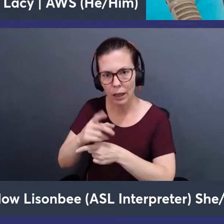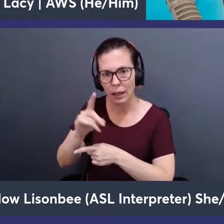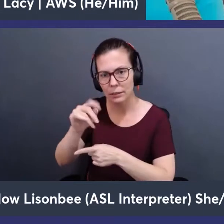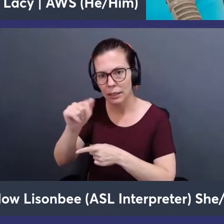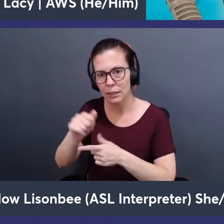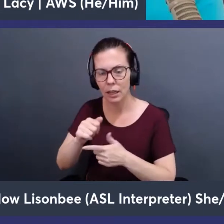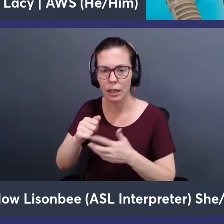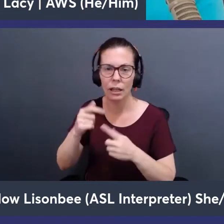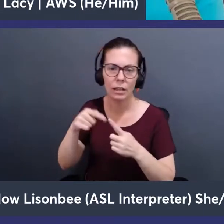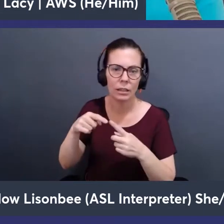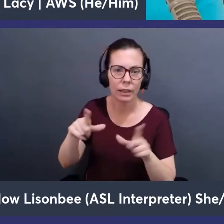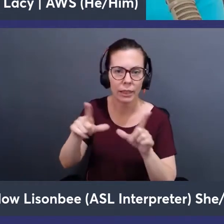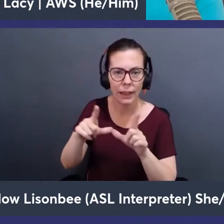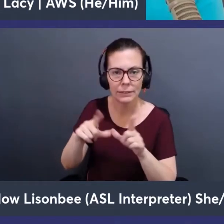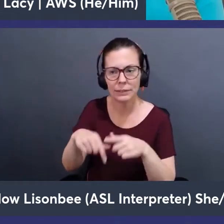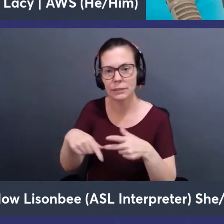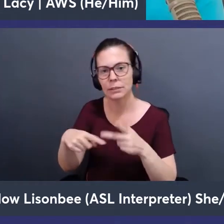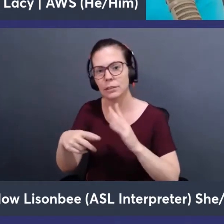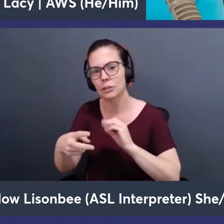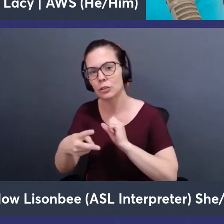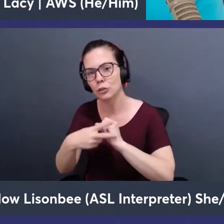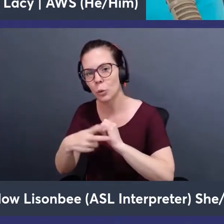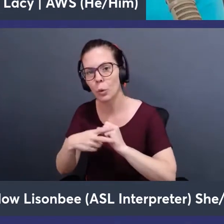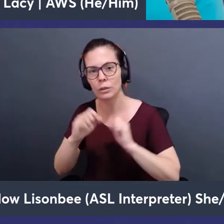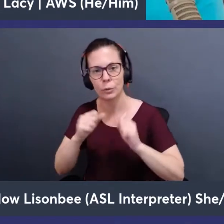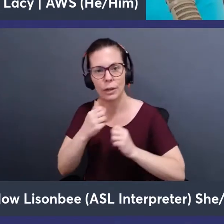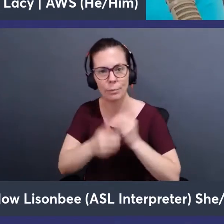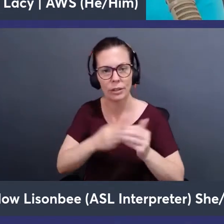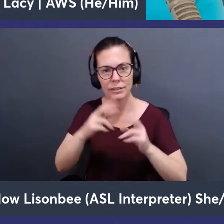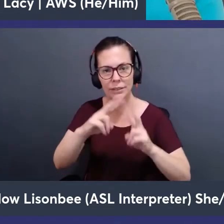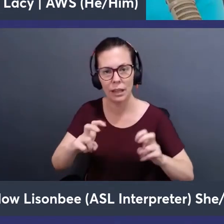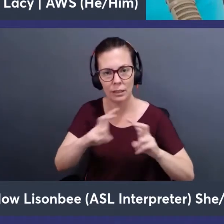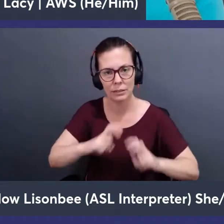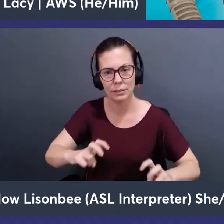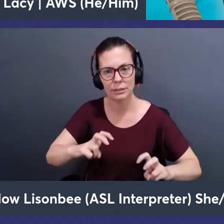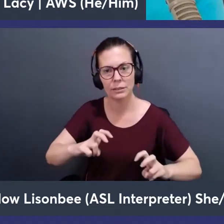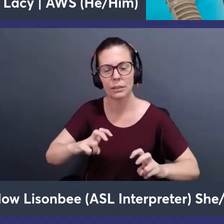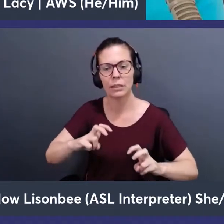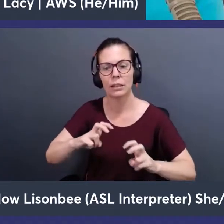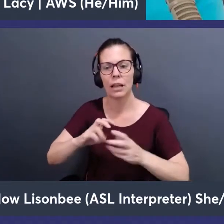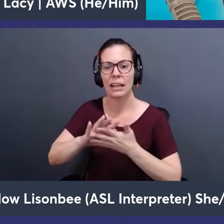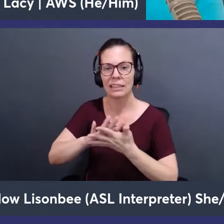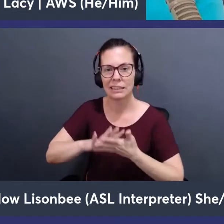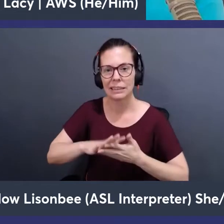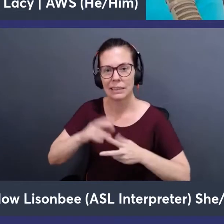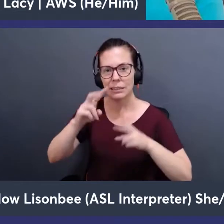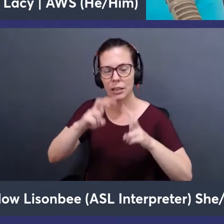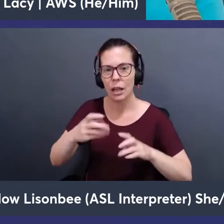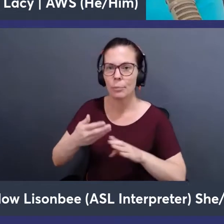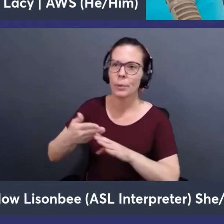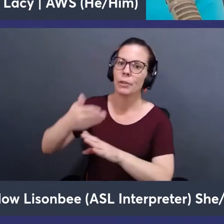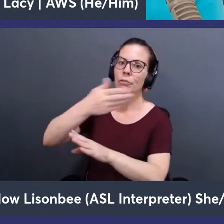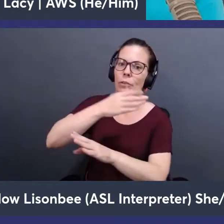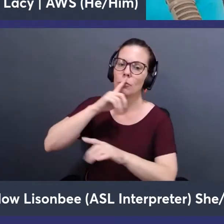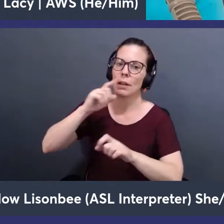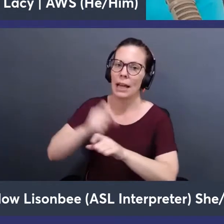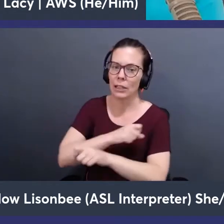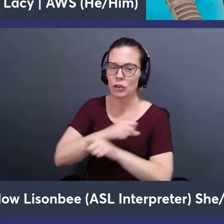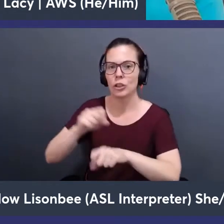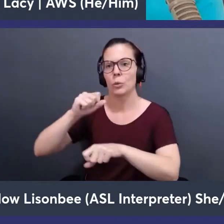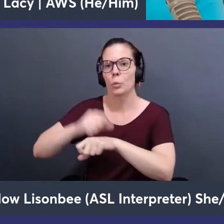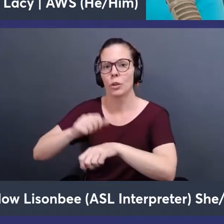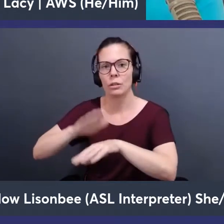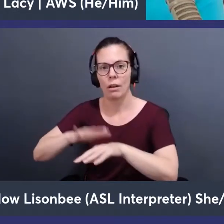it. You need to store it to process the data and clean your data before you actually start working on the sustainability